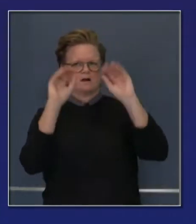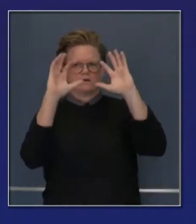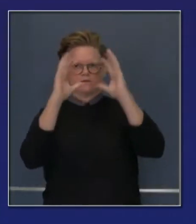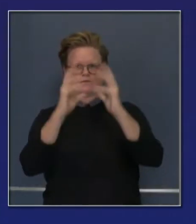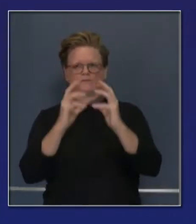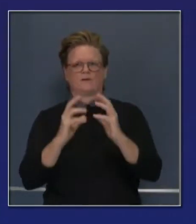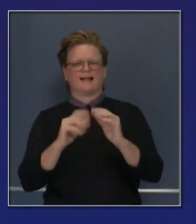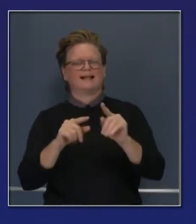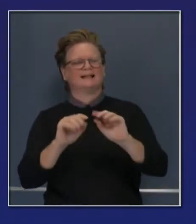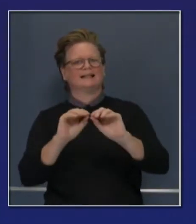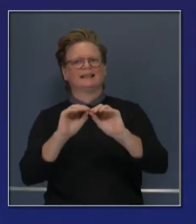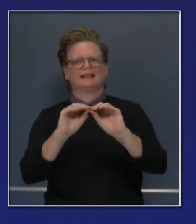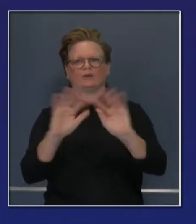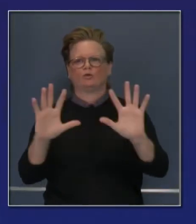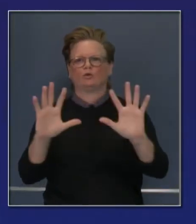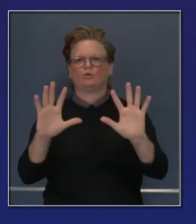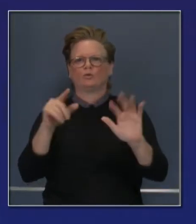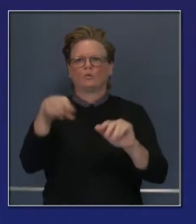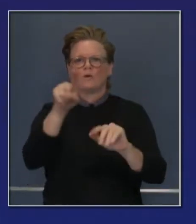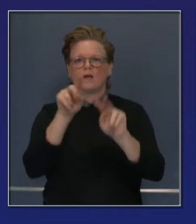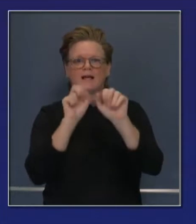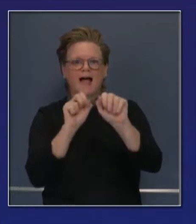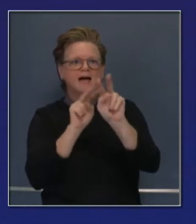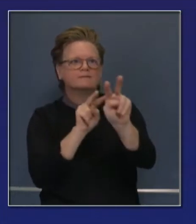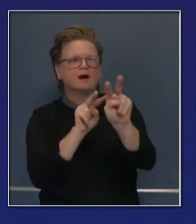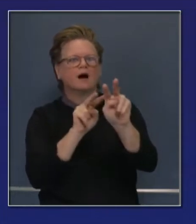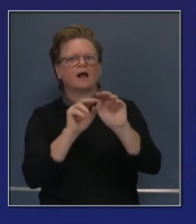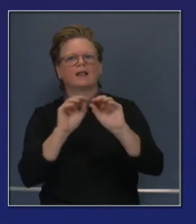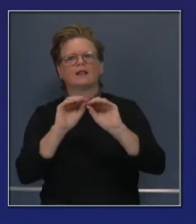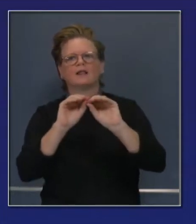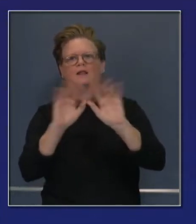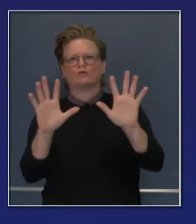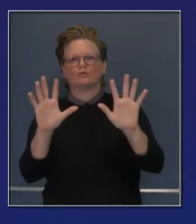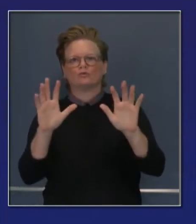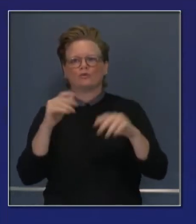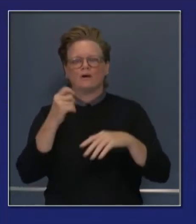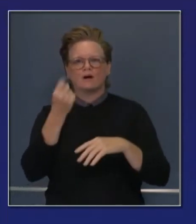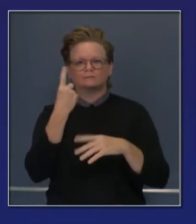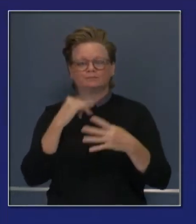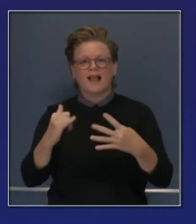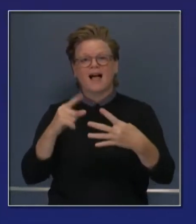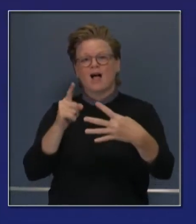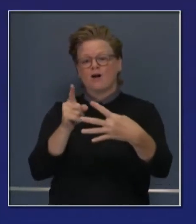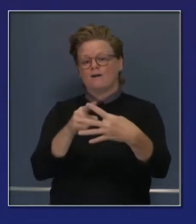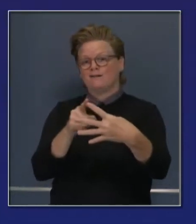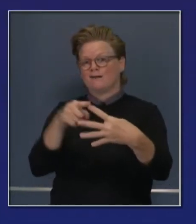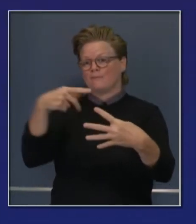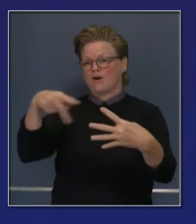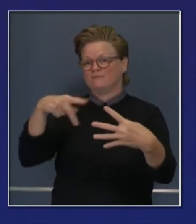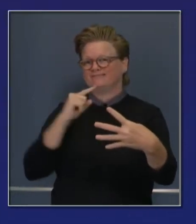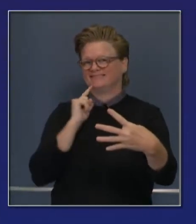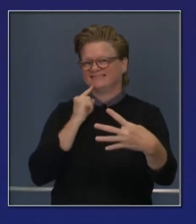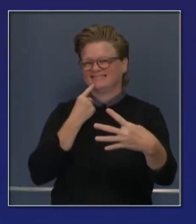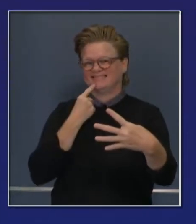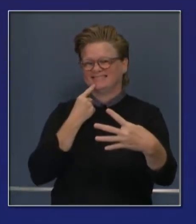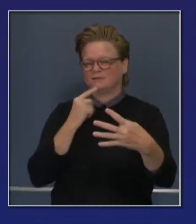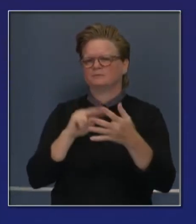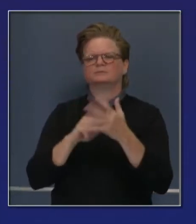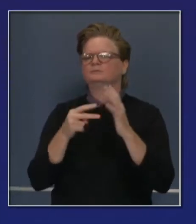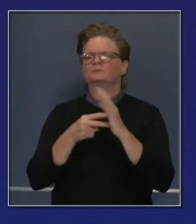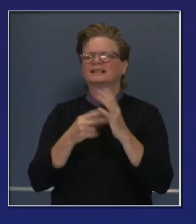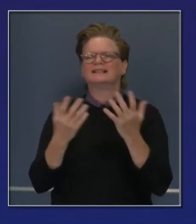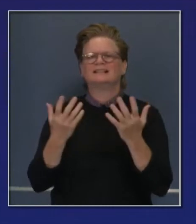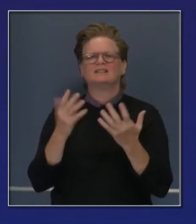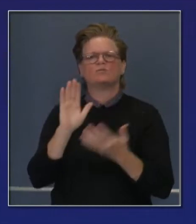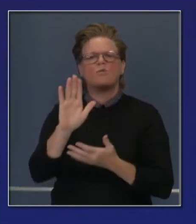us. The purple part of this, the risk level, we refer to as the county risk level as